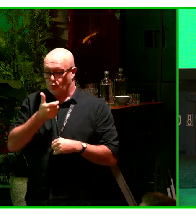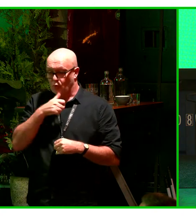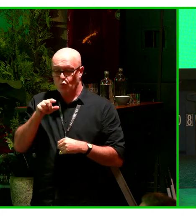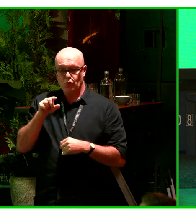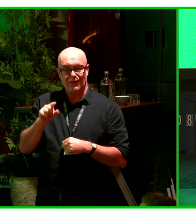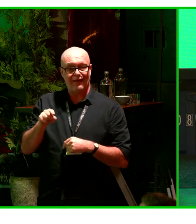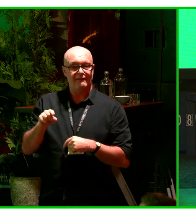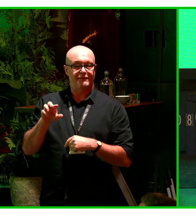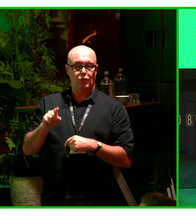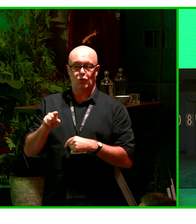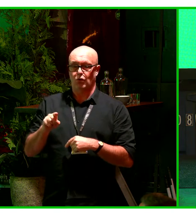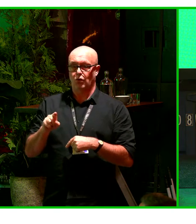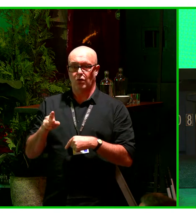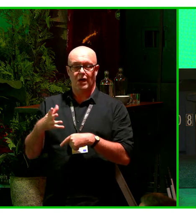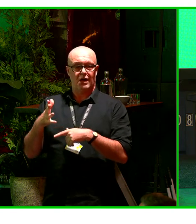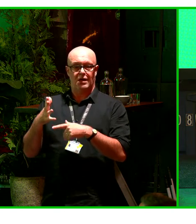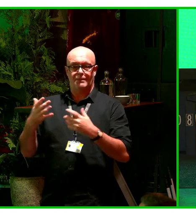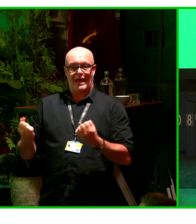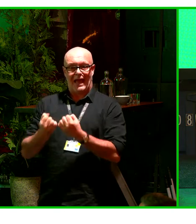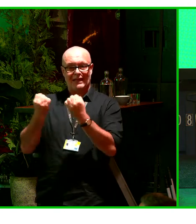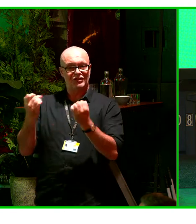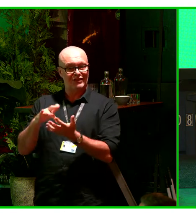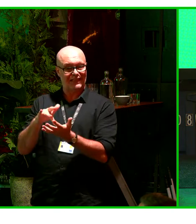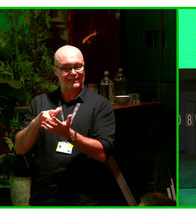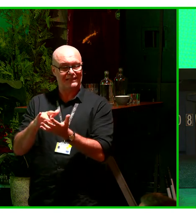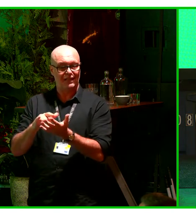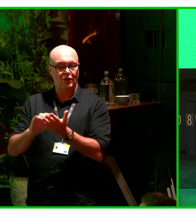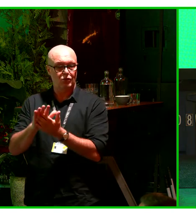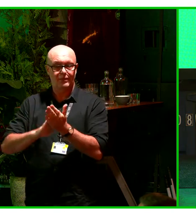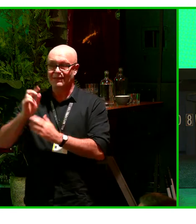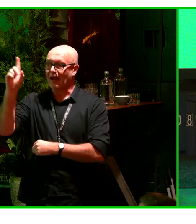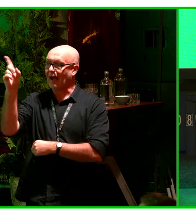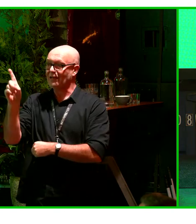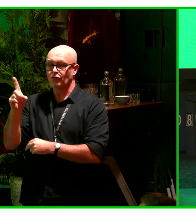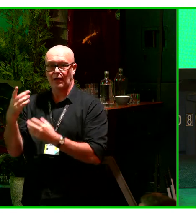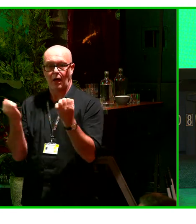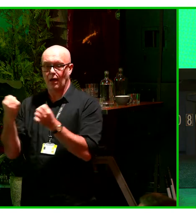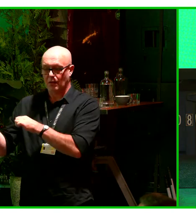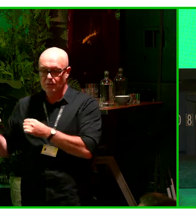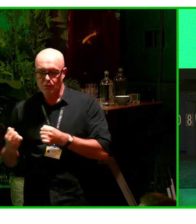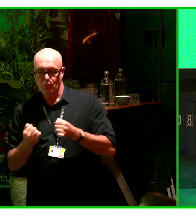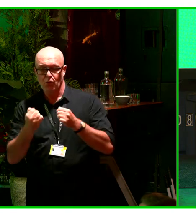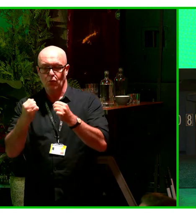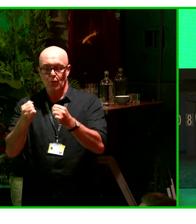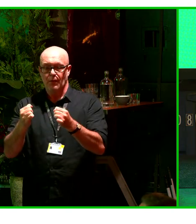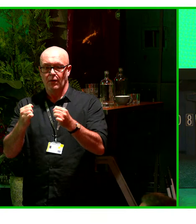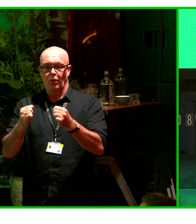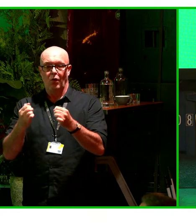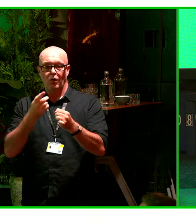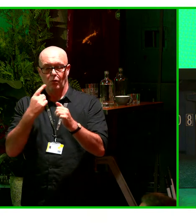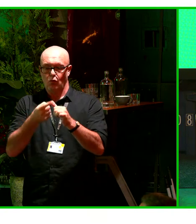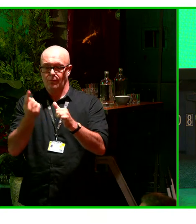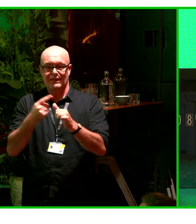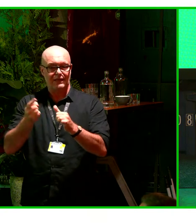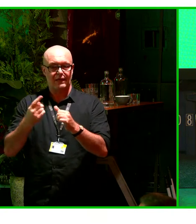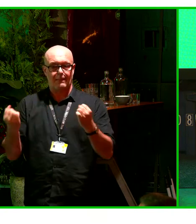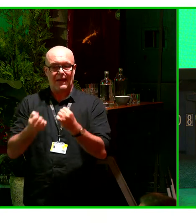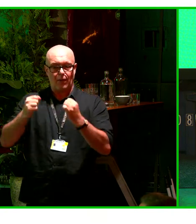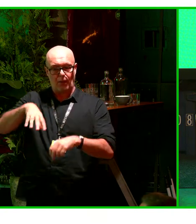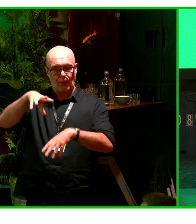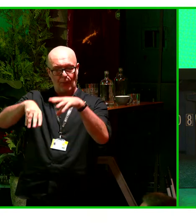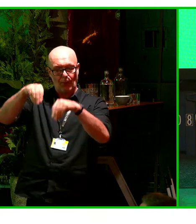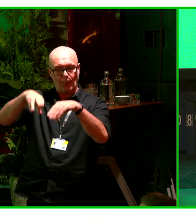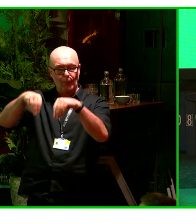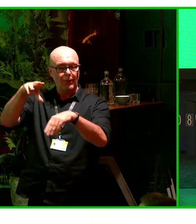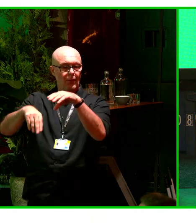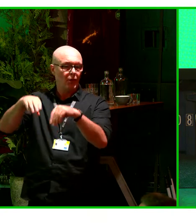park their cars there, charge them up overnight, and then maybe create a peak lopping station for Manchester in this locality.